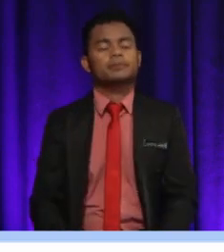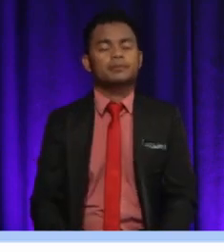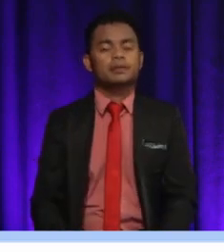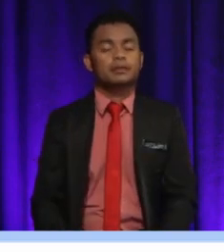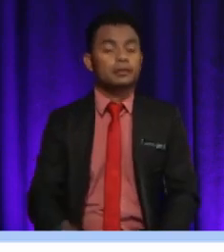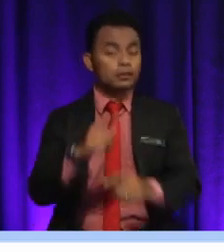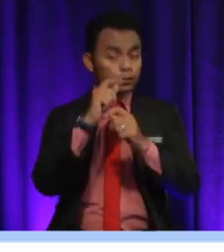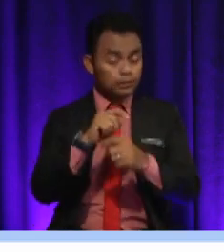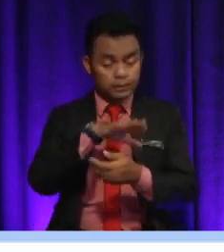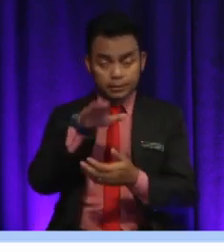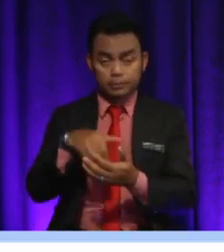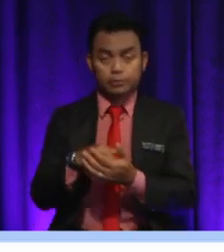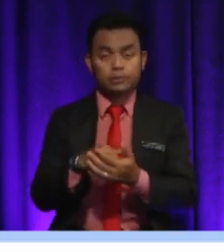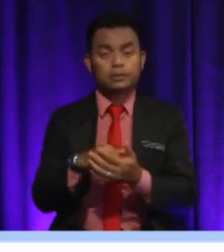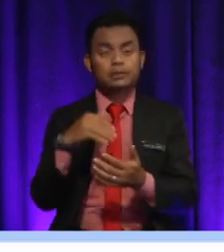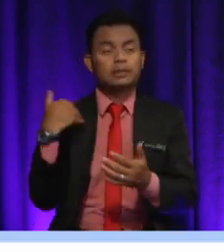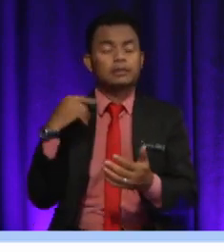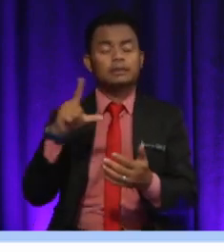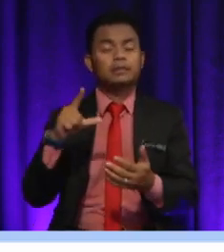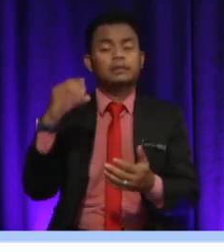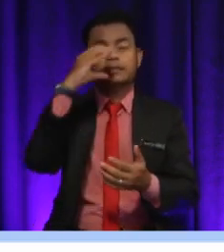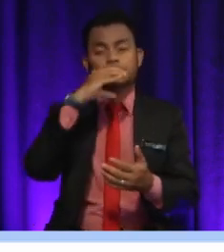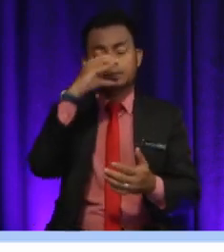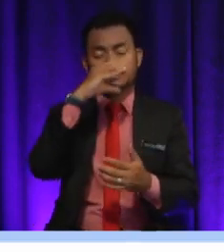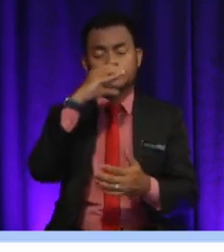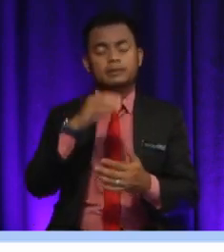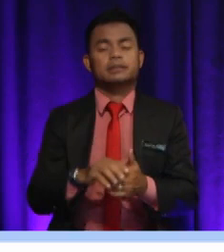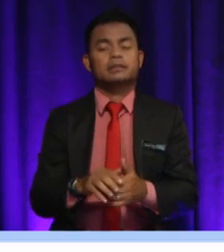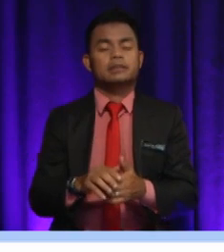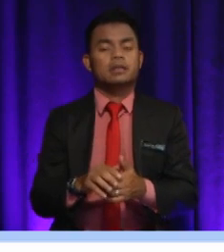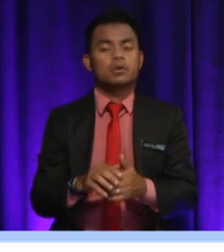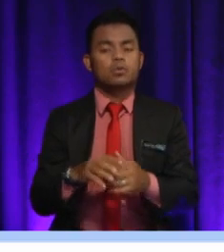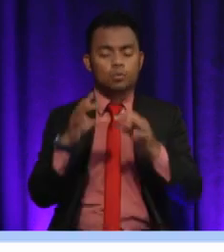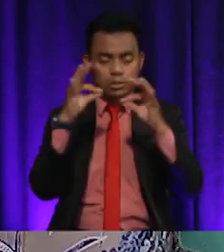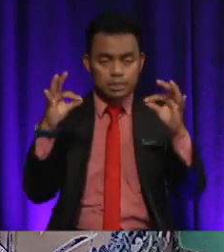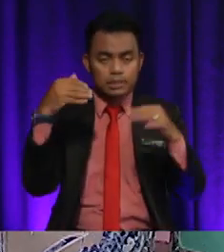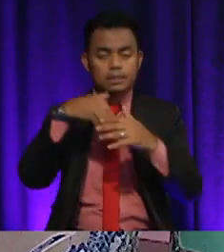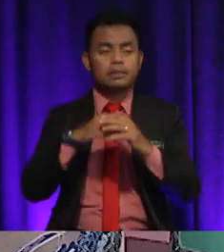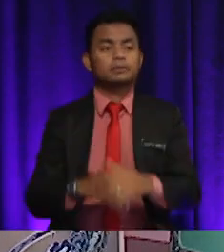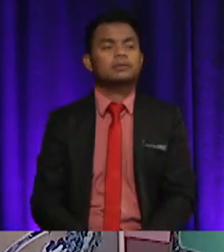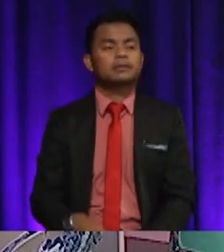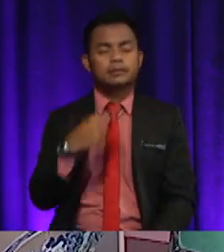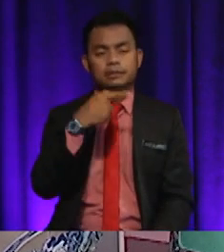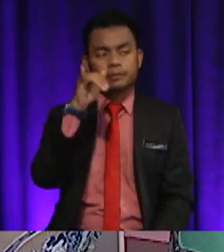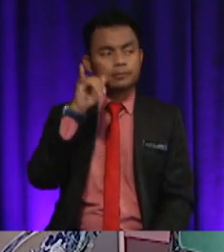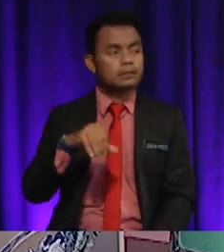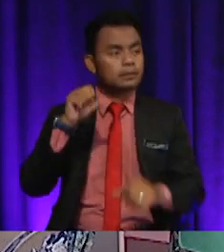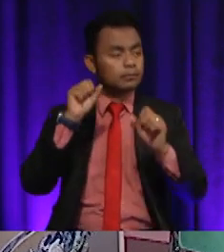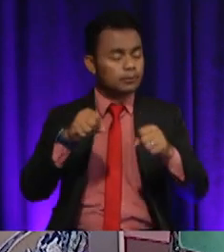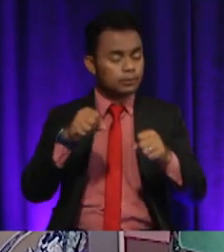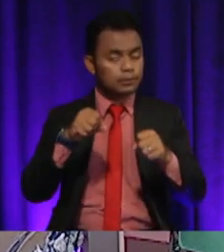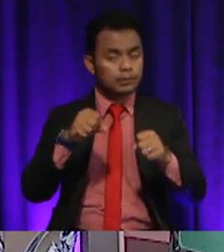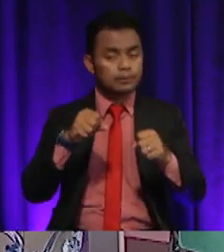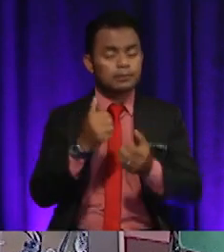inside this box where there's lots of alphabets. Okay, so who could help me and find number 1, which is